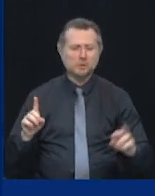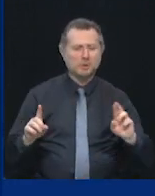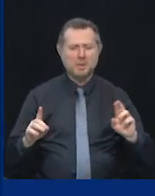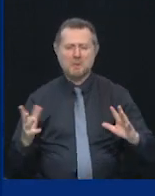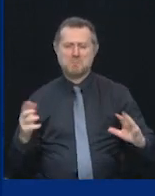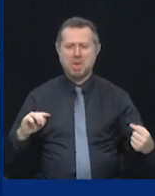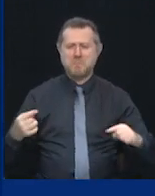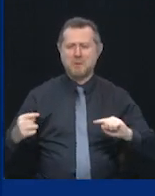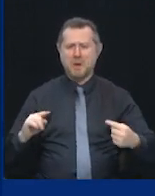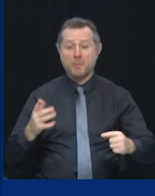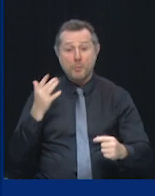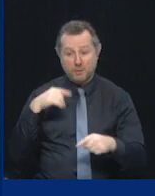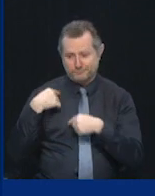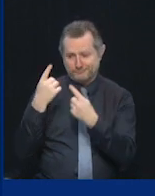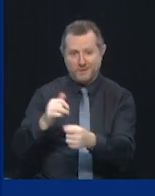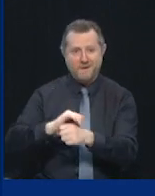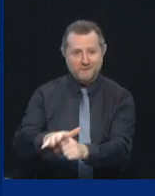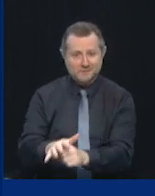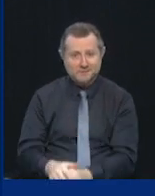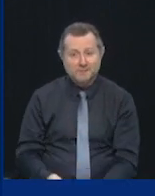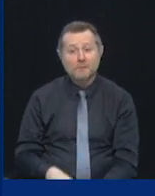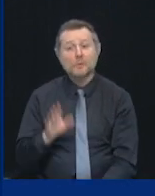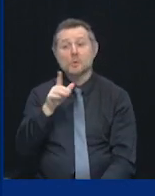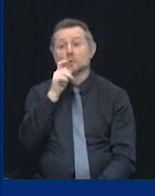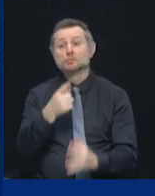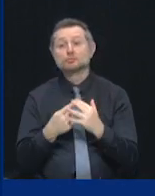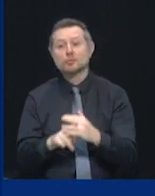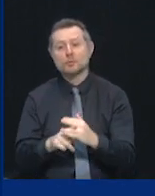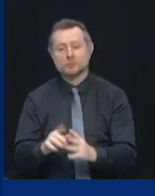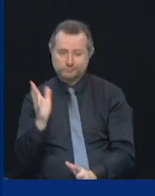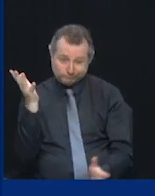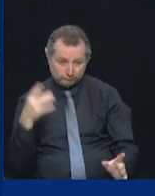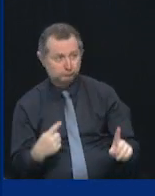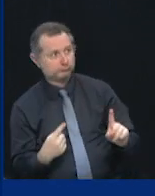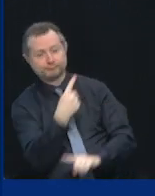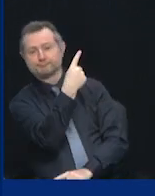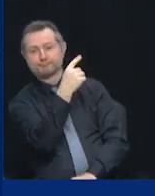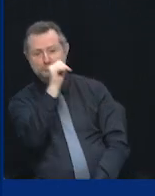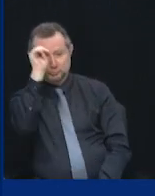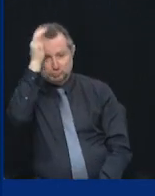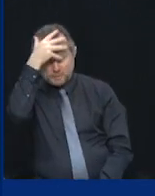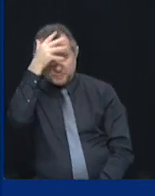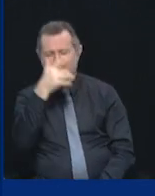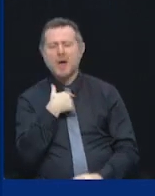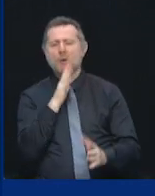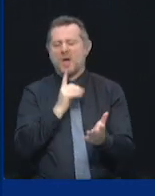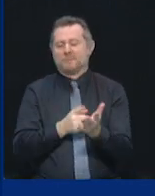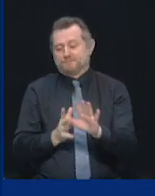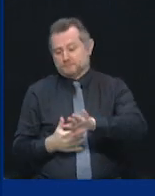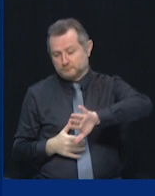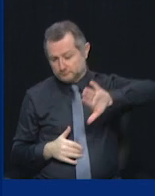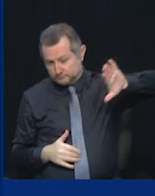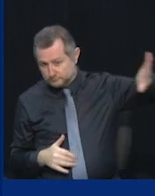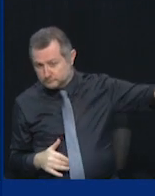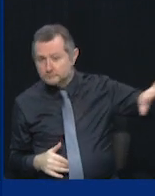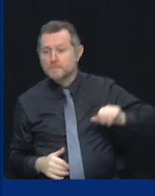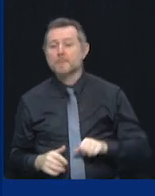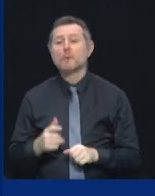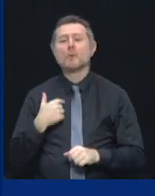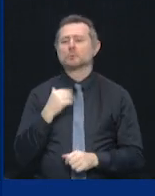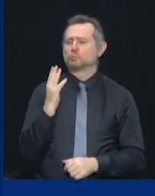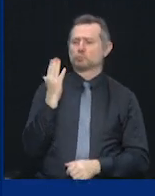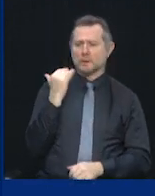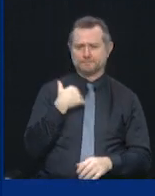Thank you to the prior federal administration. But there's a lot to discuss and analyze here. For example, why do you have this